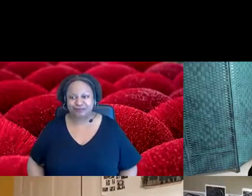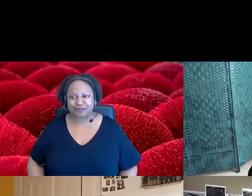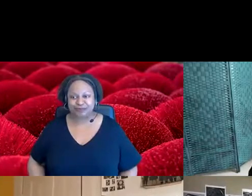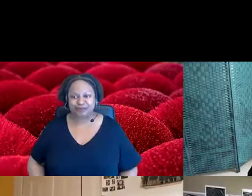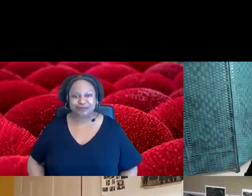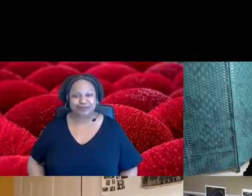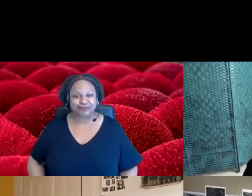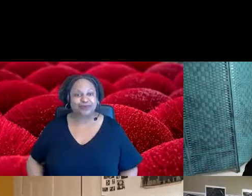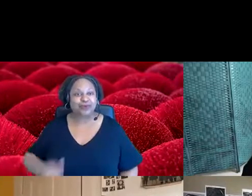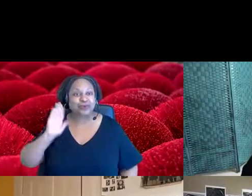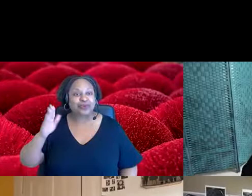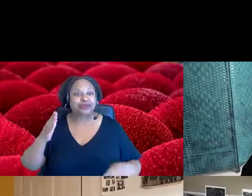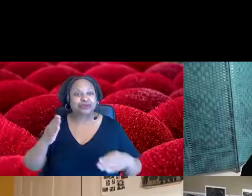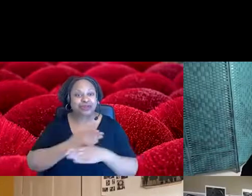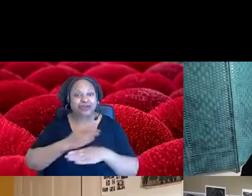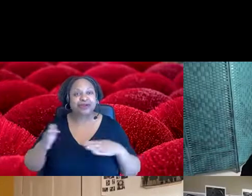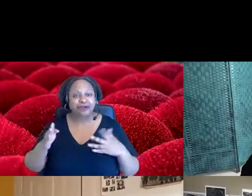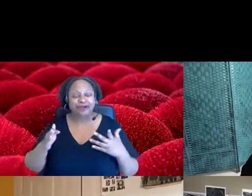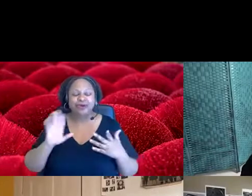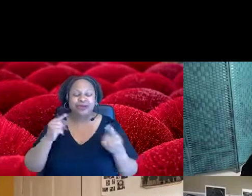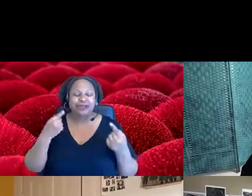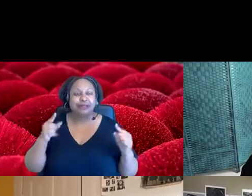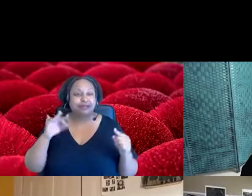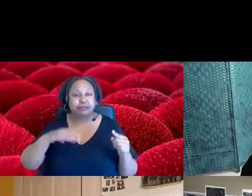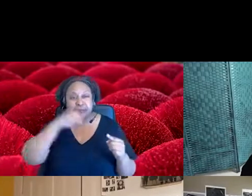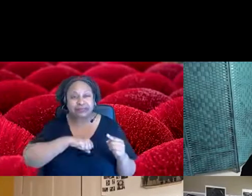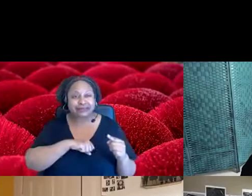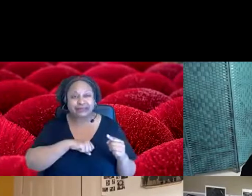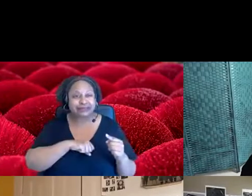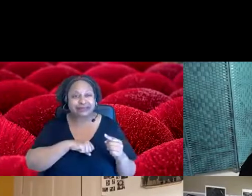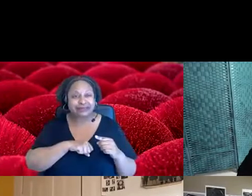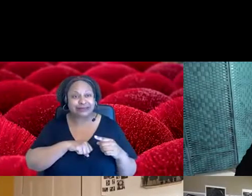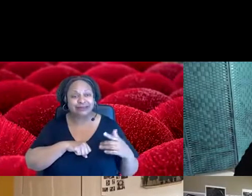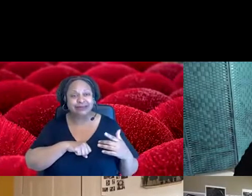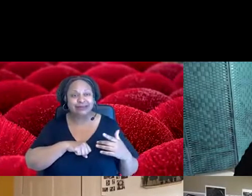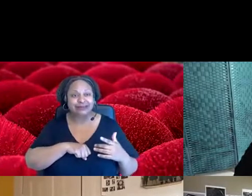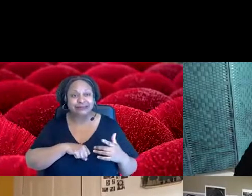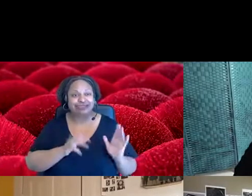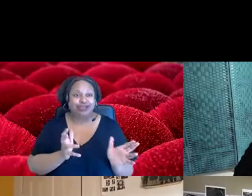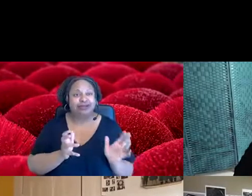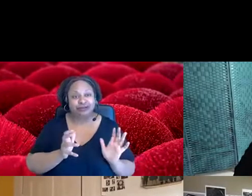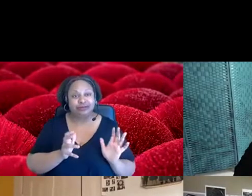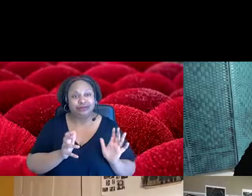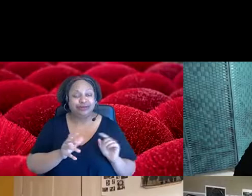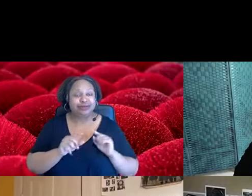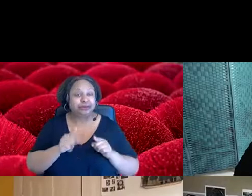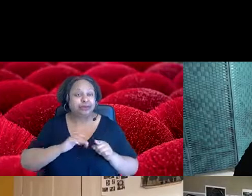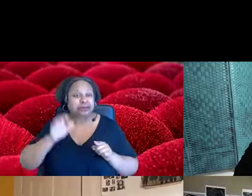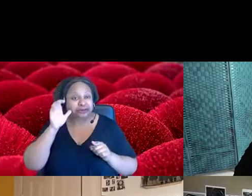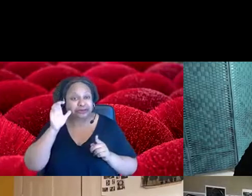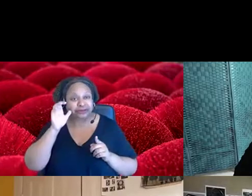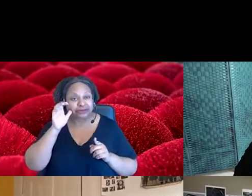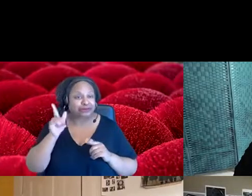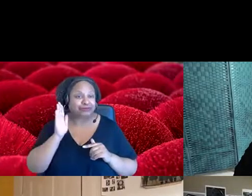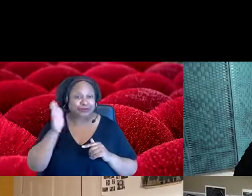these sessions. An announcement will come out, so if you've missed one, you can participate or listen to it in the